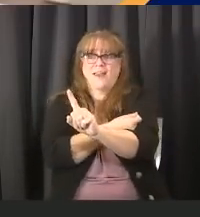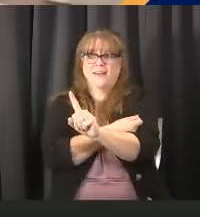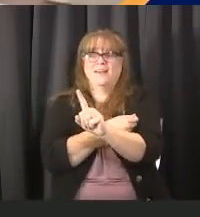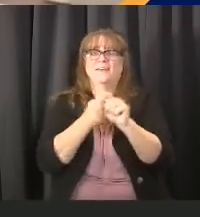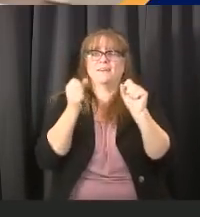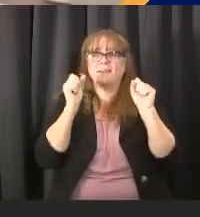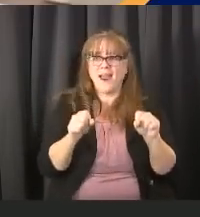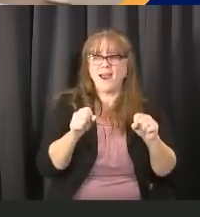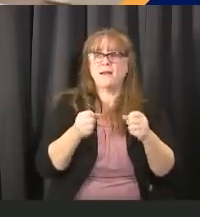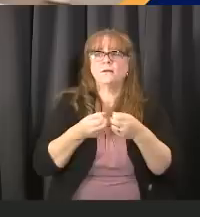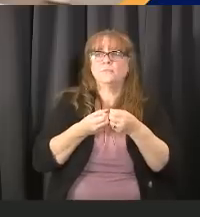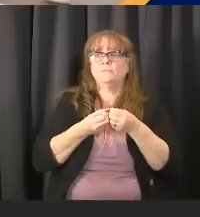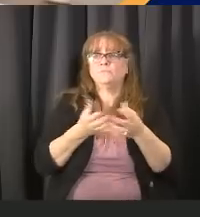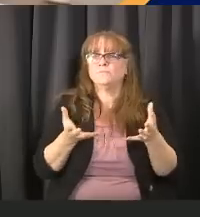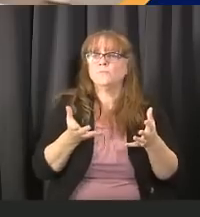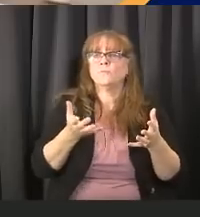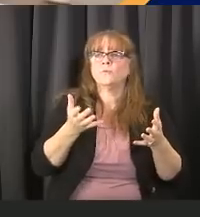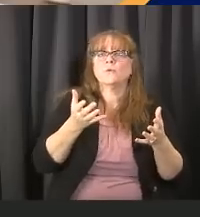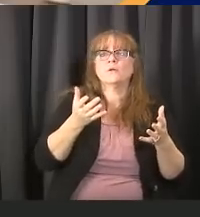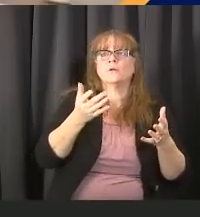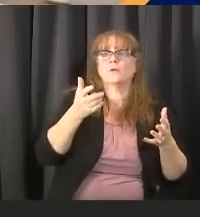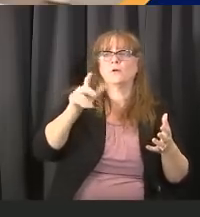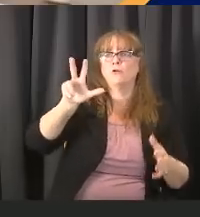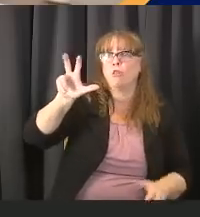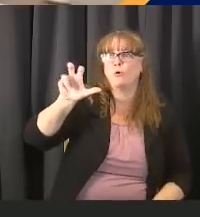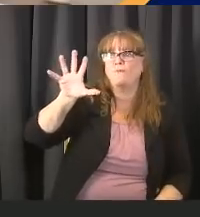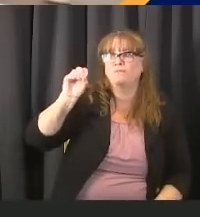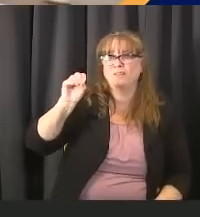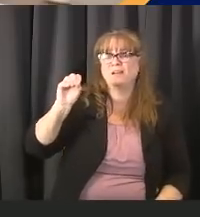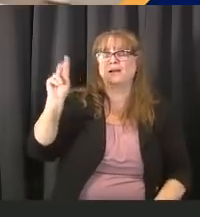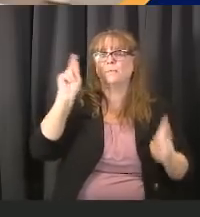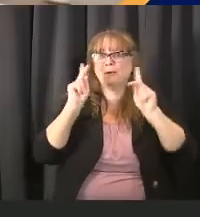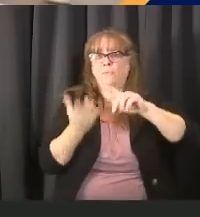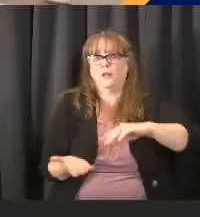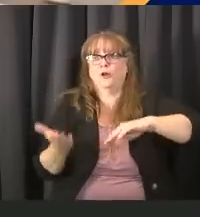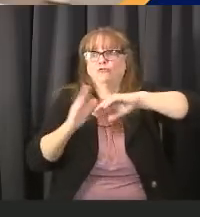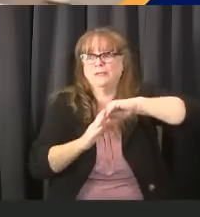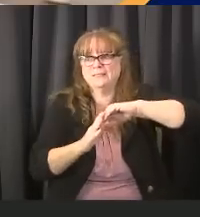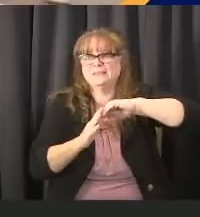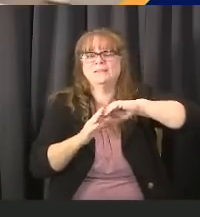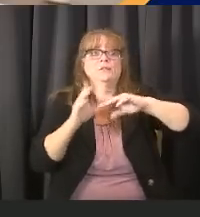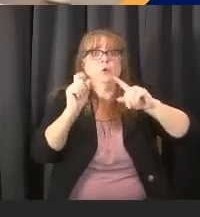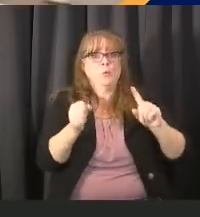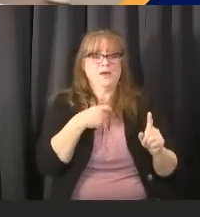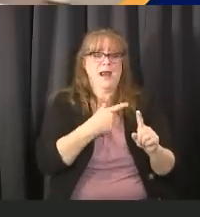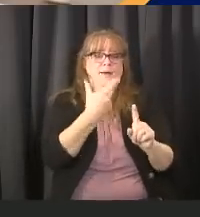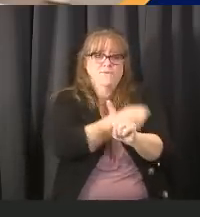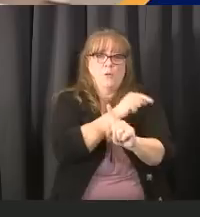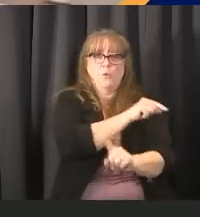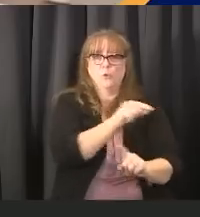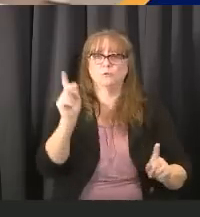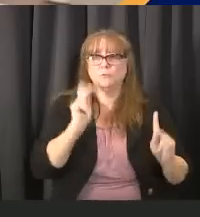additional people in our workforce. So this is an important endeavor. So we've got to check people in, we've got to draw the vaccine, we've got to administer